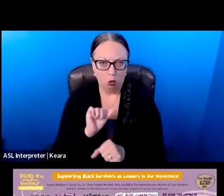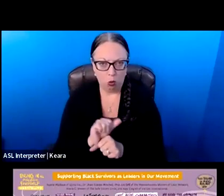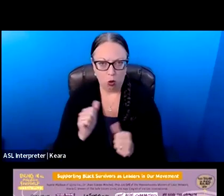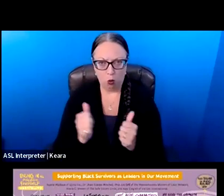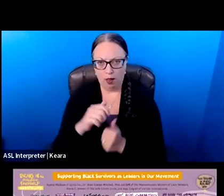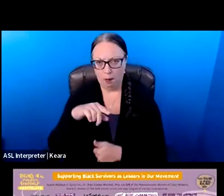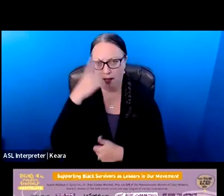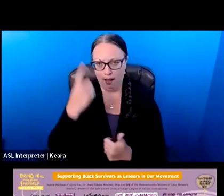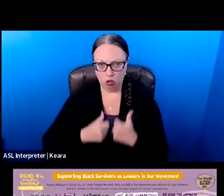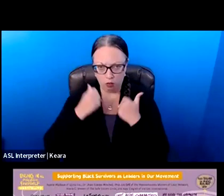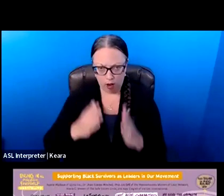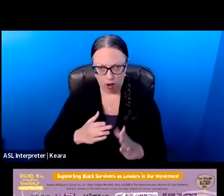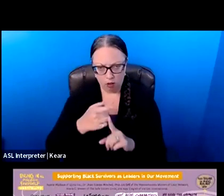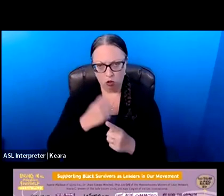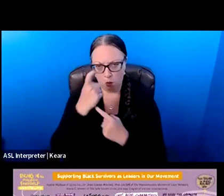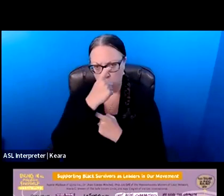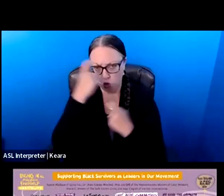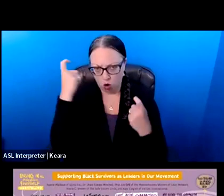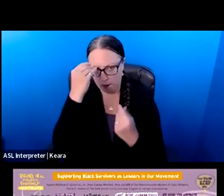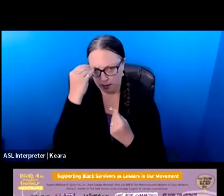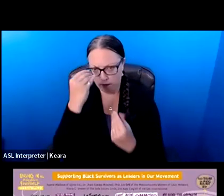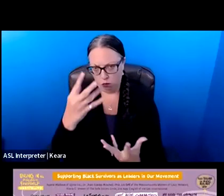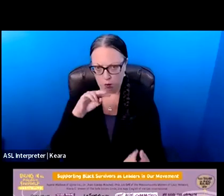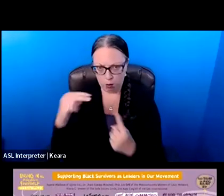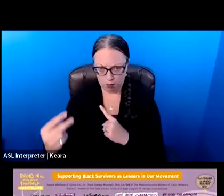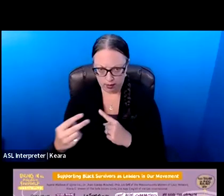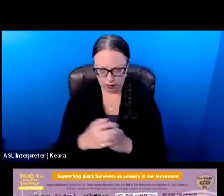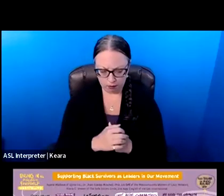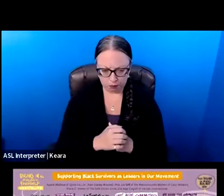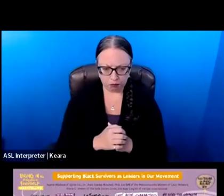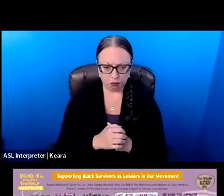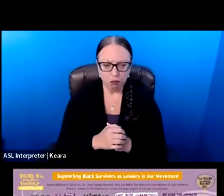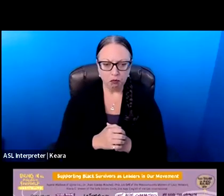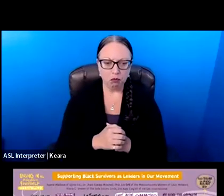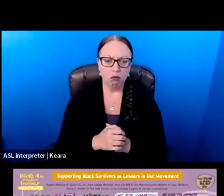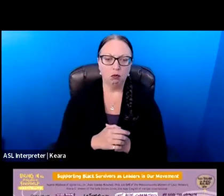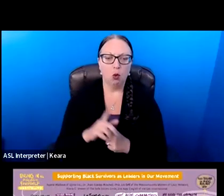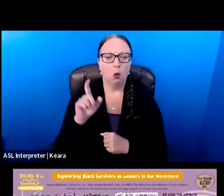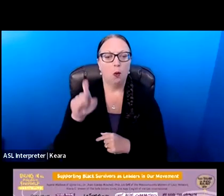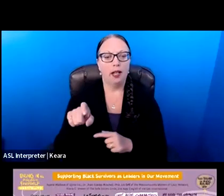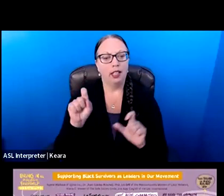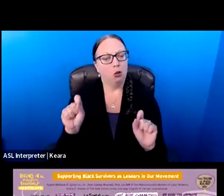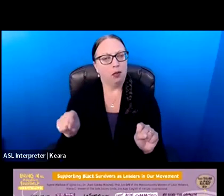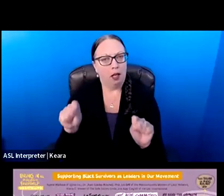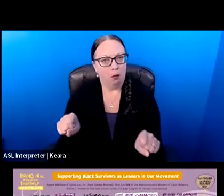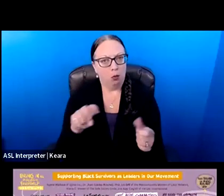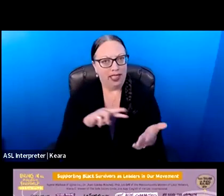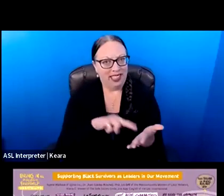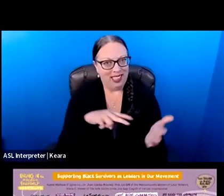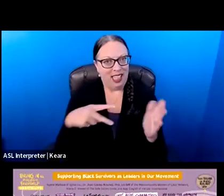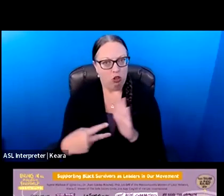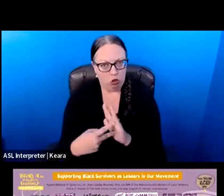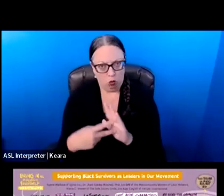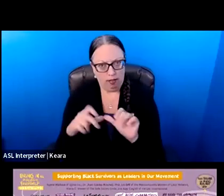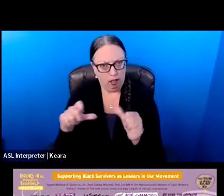from a trauma-informed perspective. We need to be able to be intentional. These